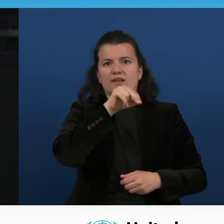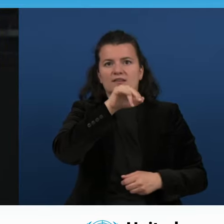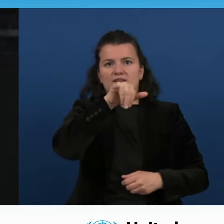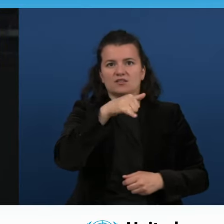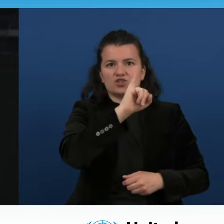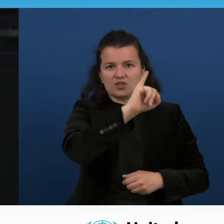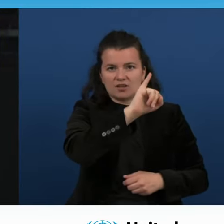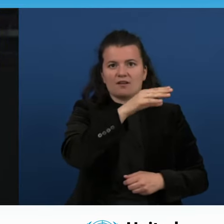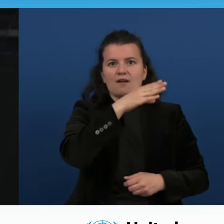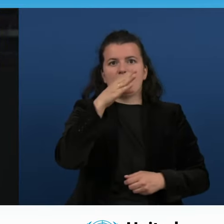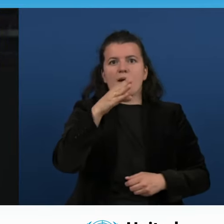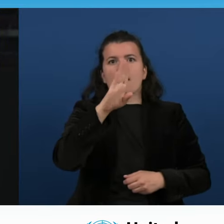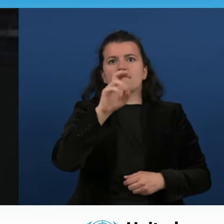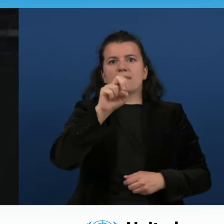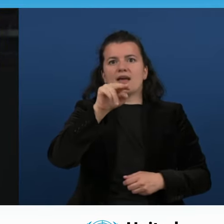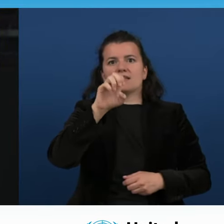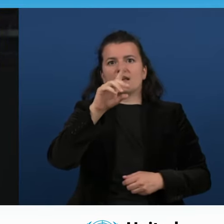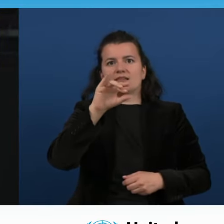President.